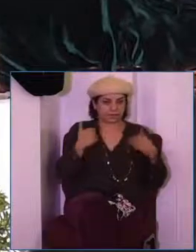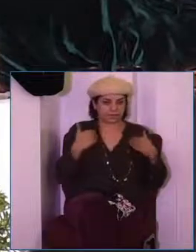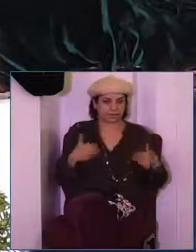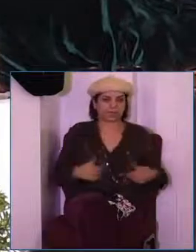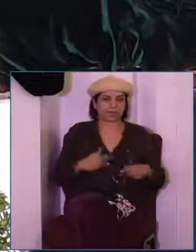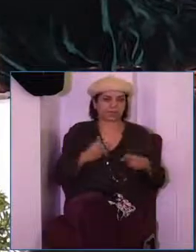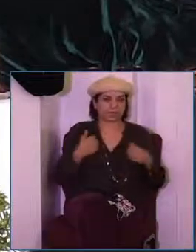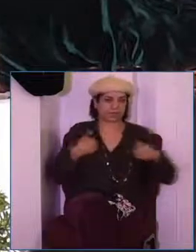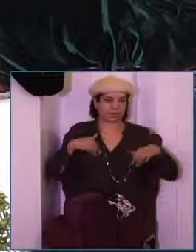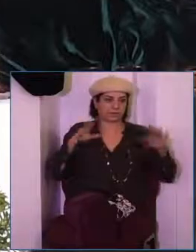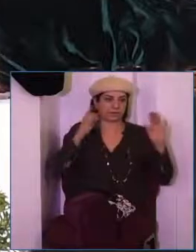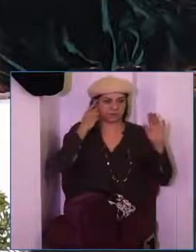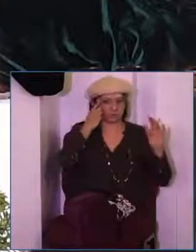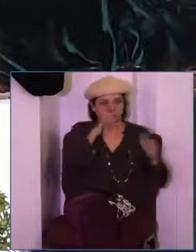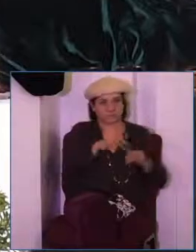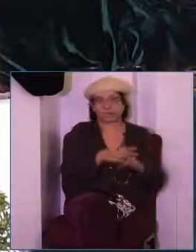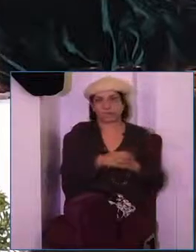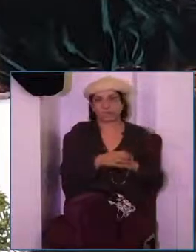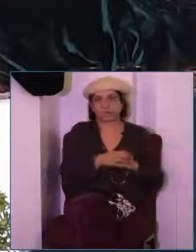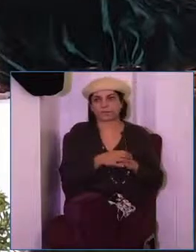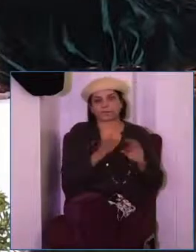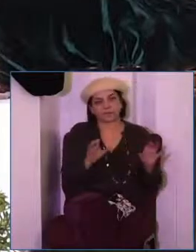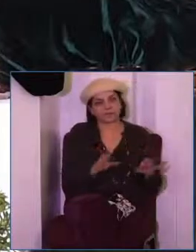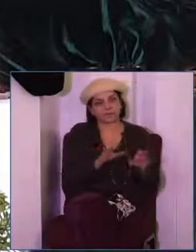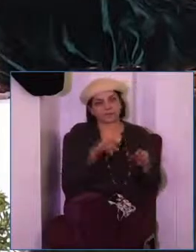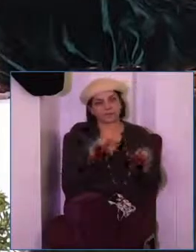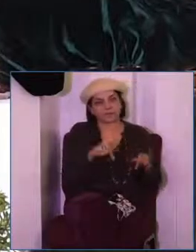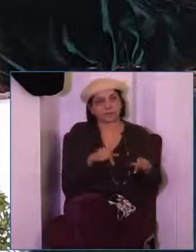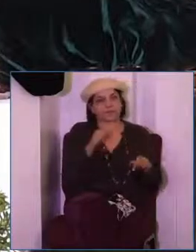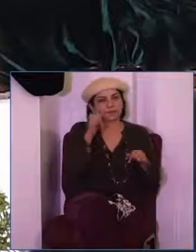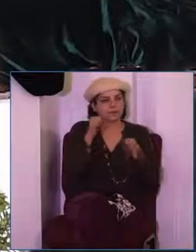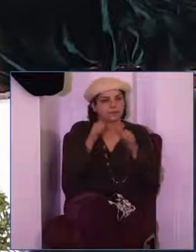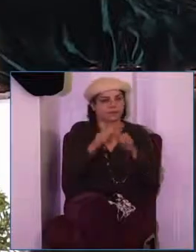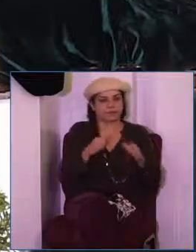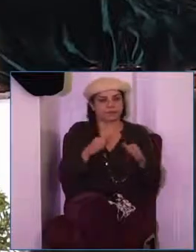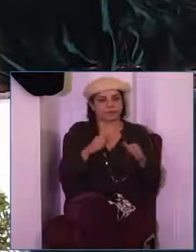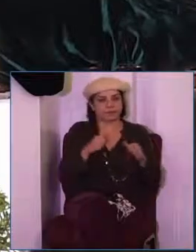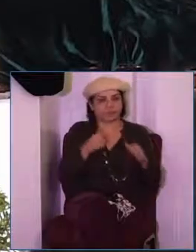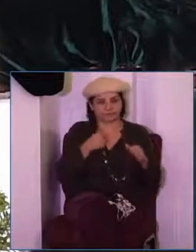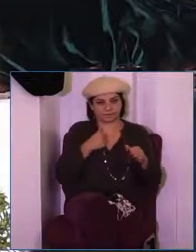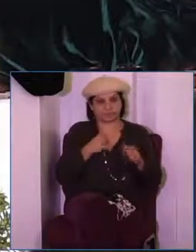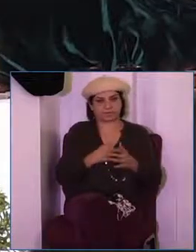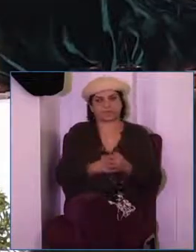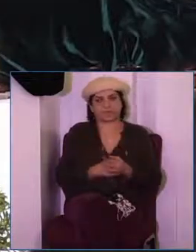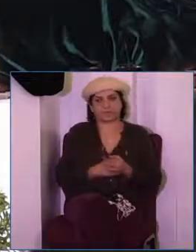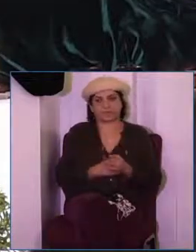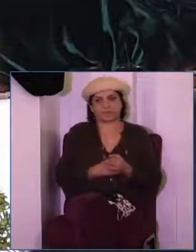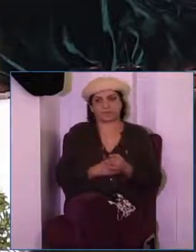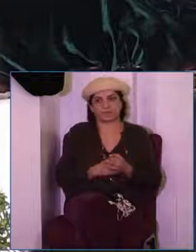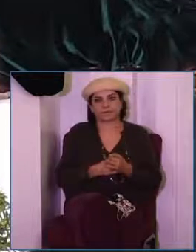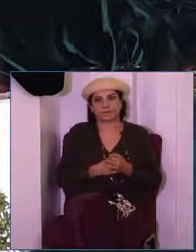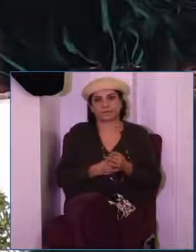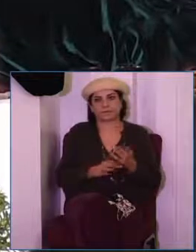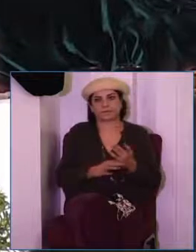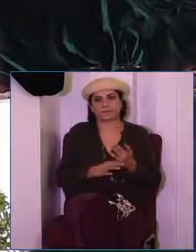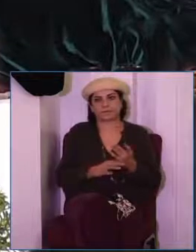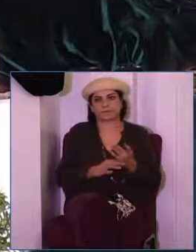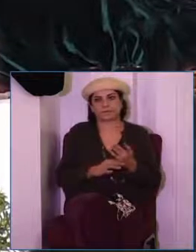given for you. Do this in remembrance of me.